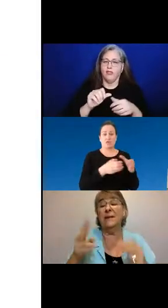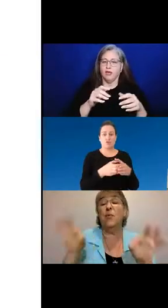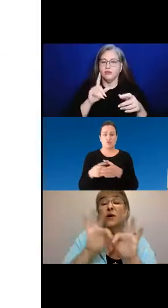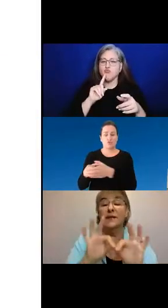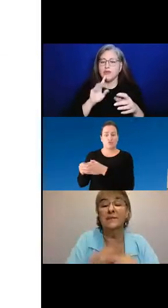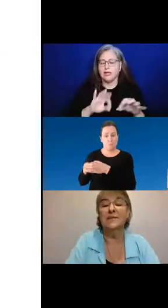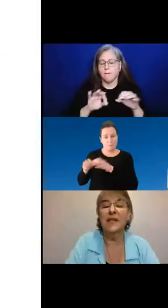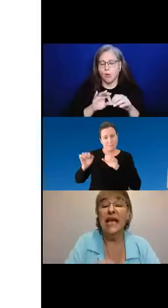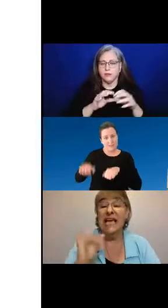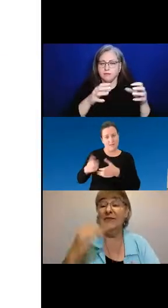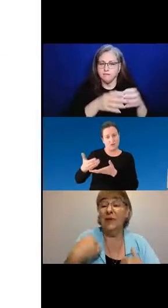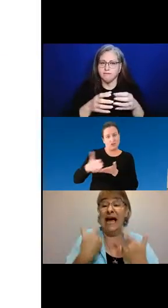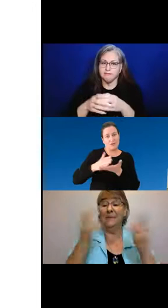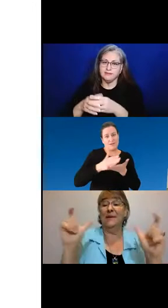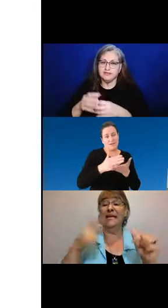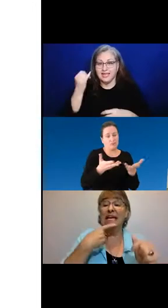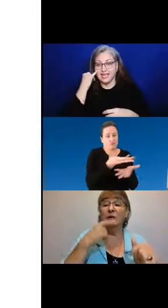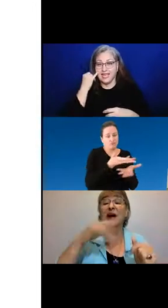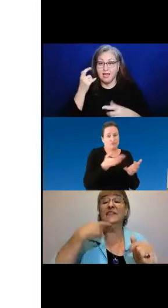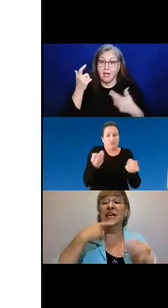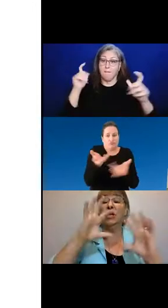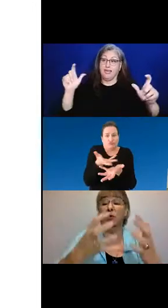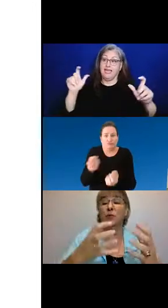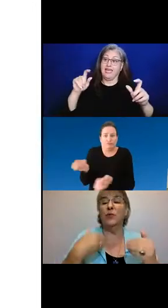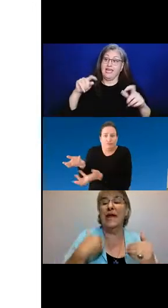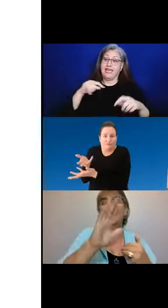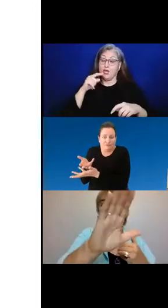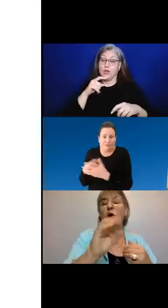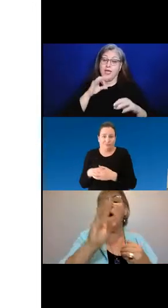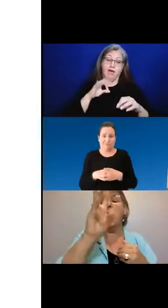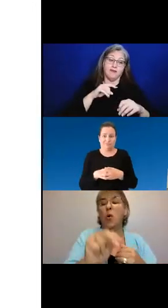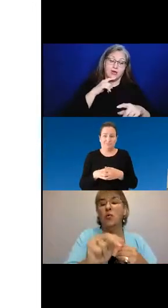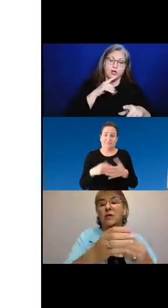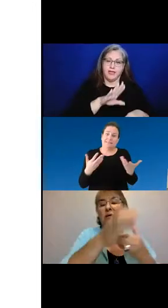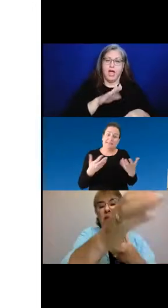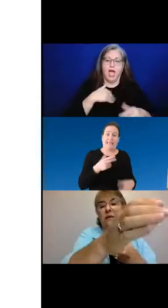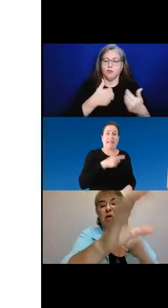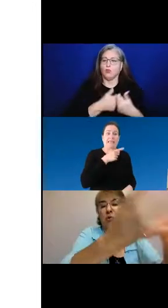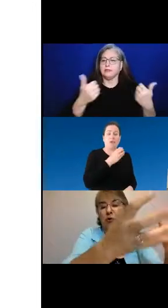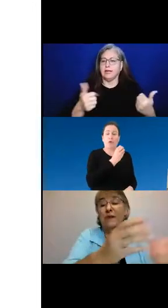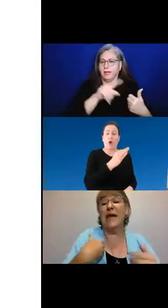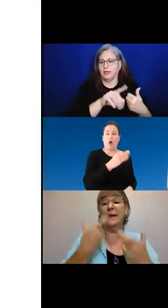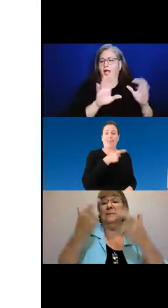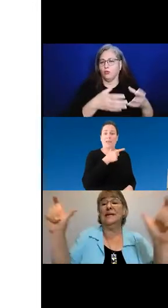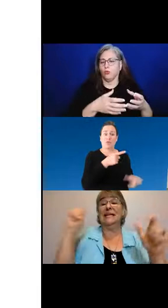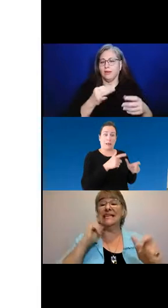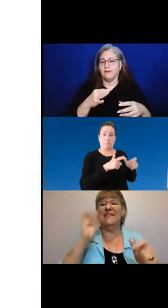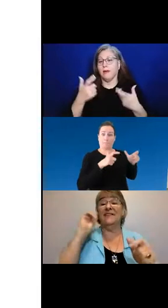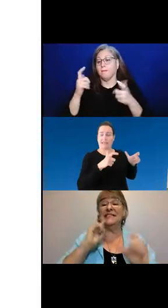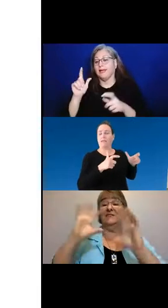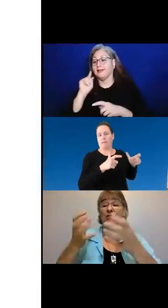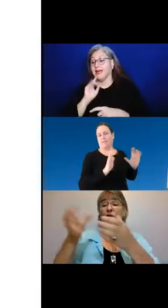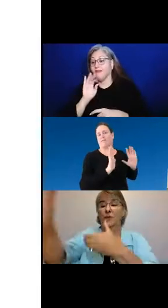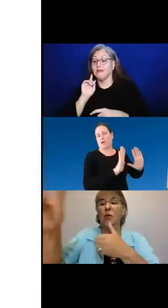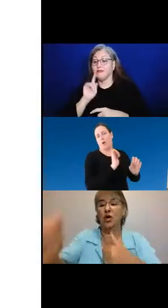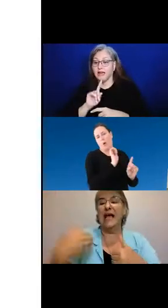very important. If we had a big hearing of hearing group, we would have their own group. If we had a big deaf of